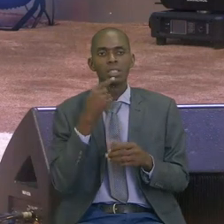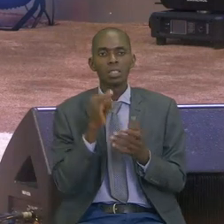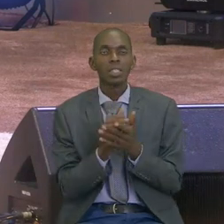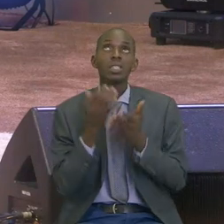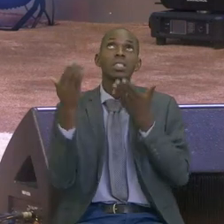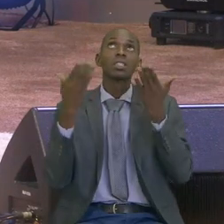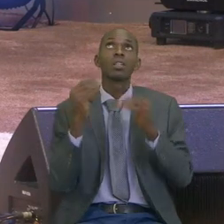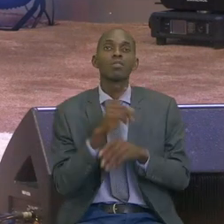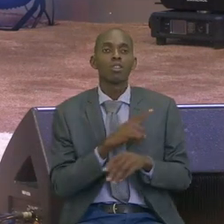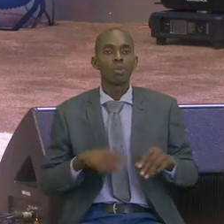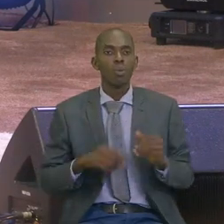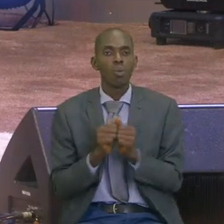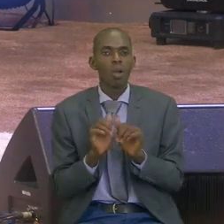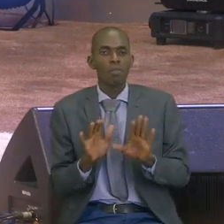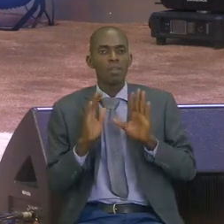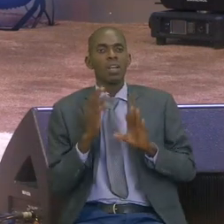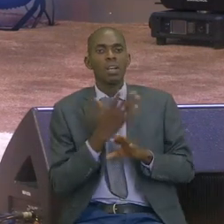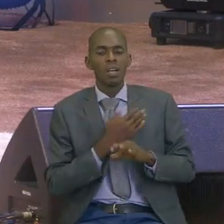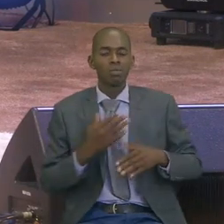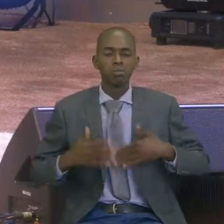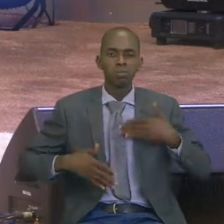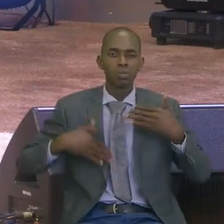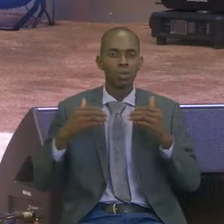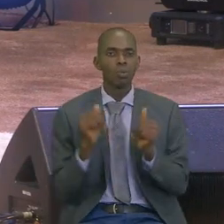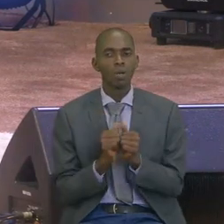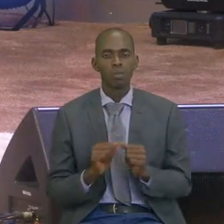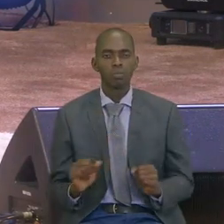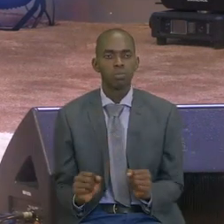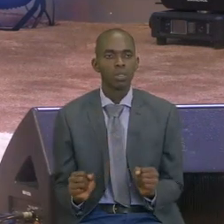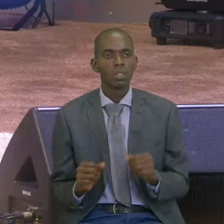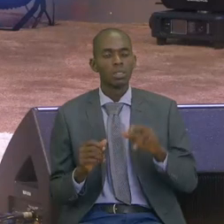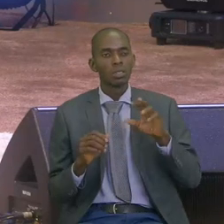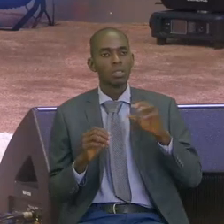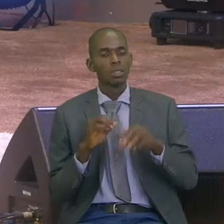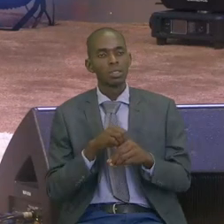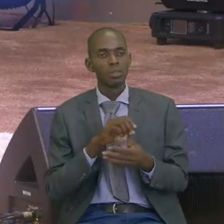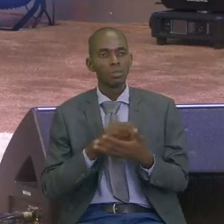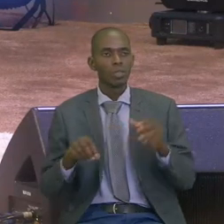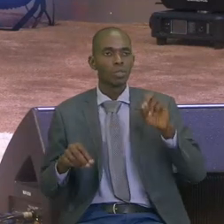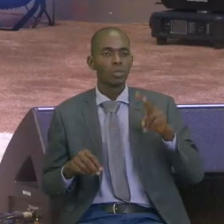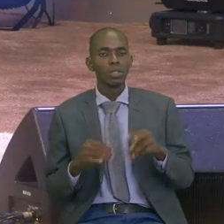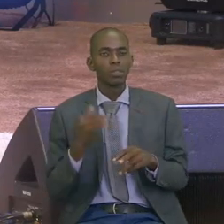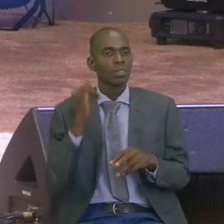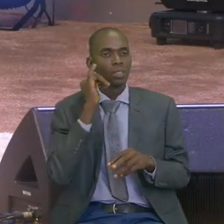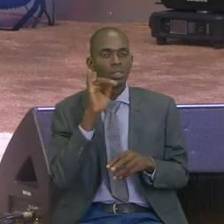fear and rejoice with trembling. Verse 12 says, kiss the Son, embrace